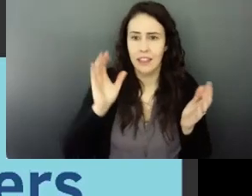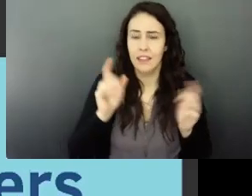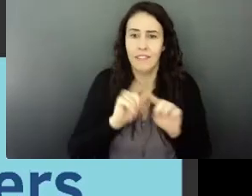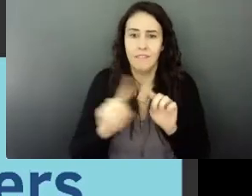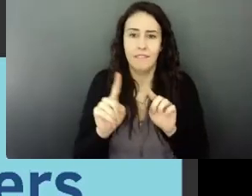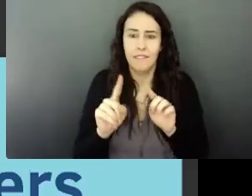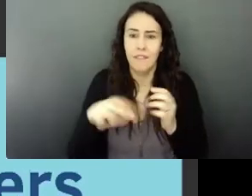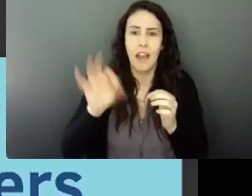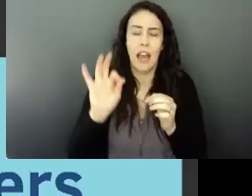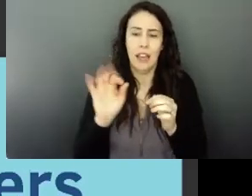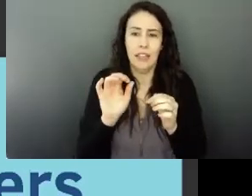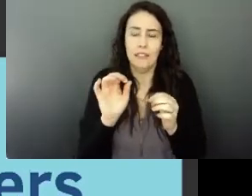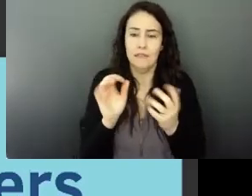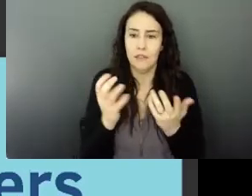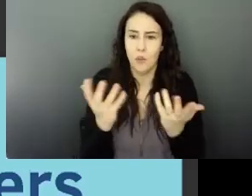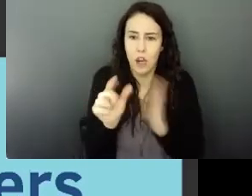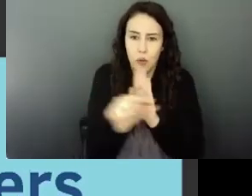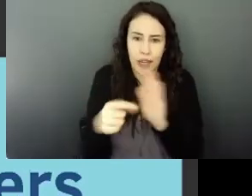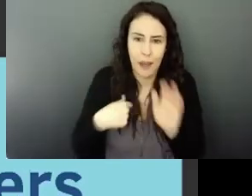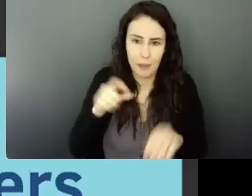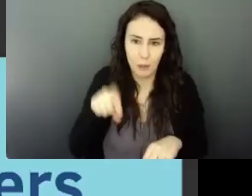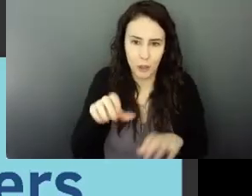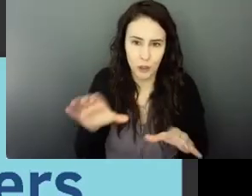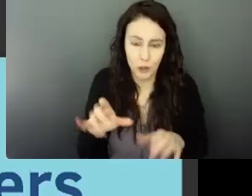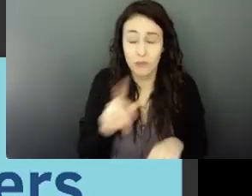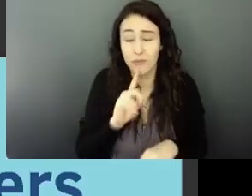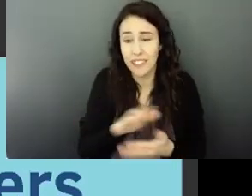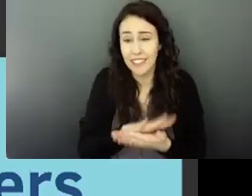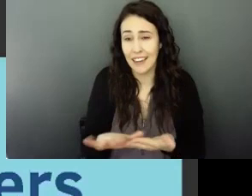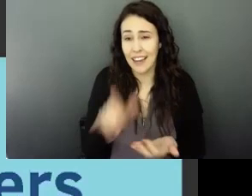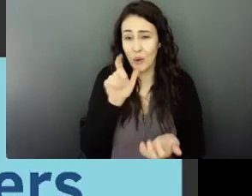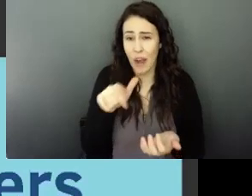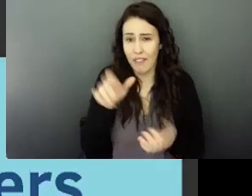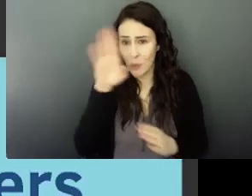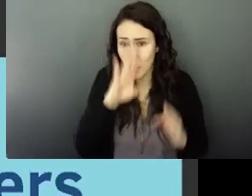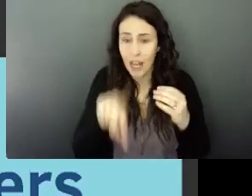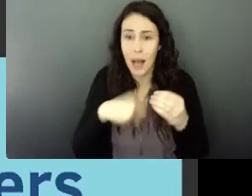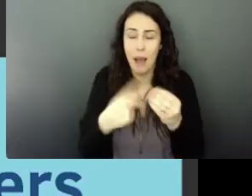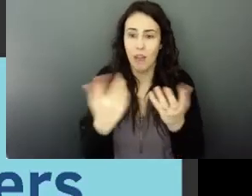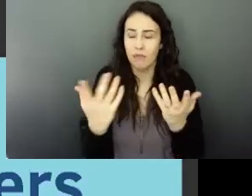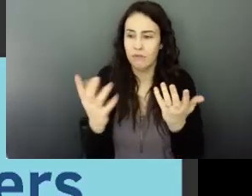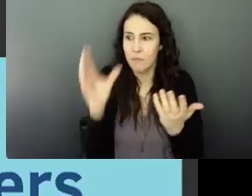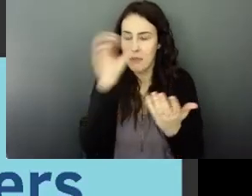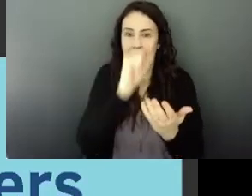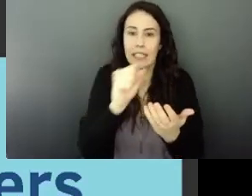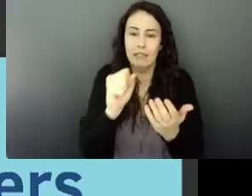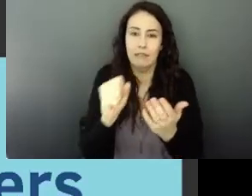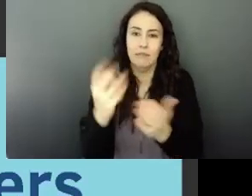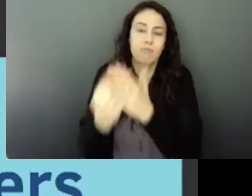to do. So it's really nice to not have to worry about missing something. It's all right there in the